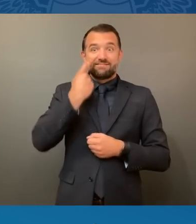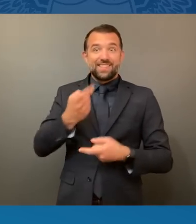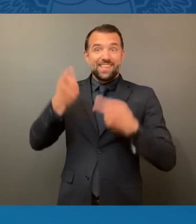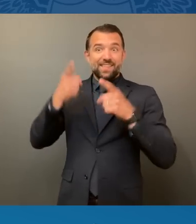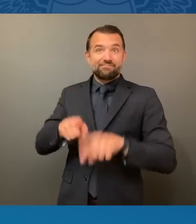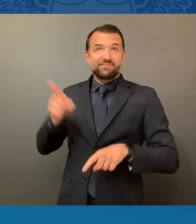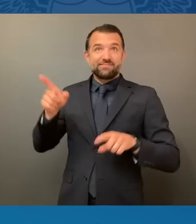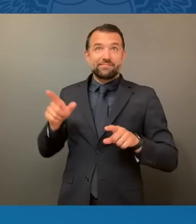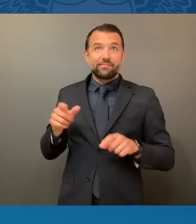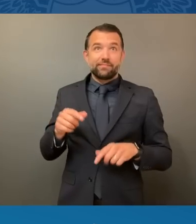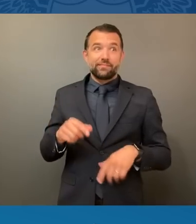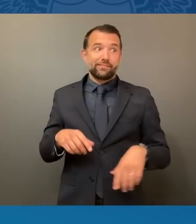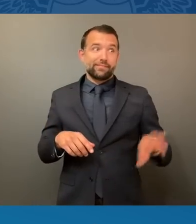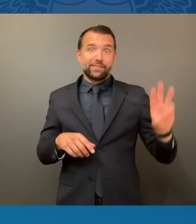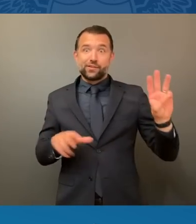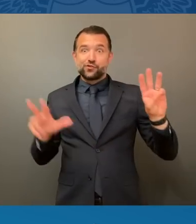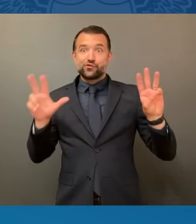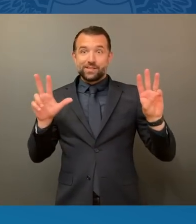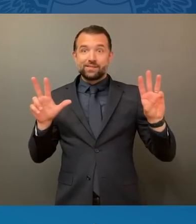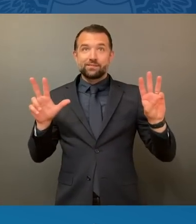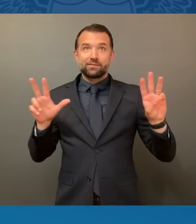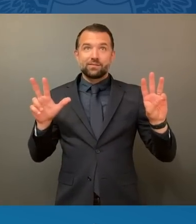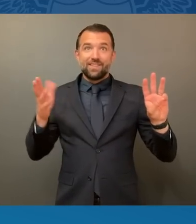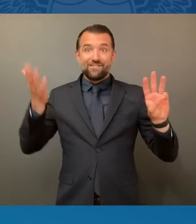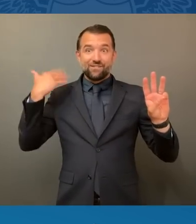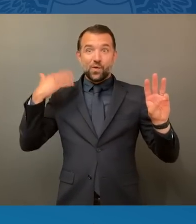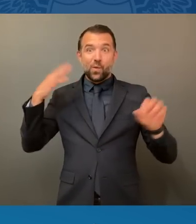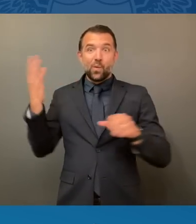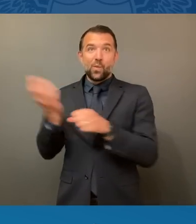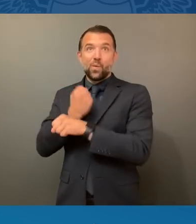then, as an admonition, then do not